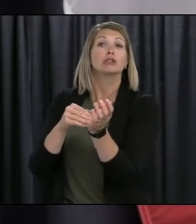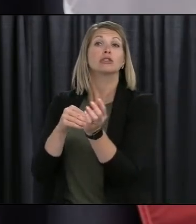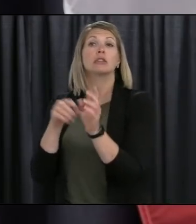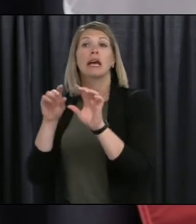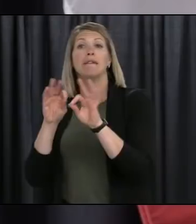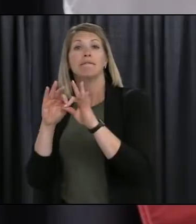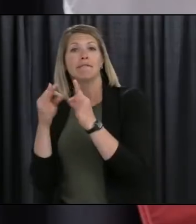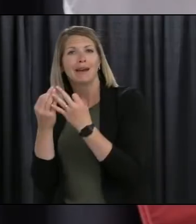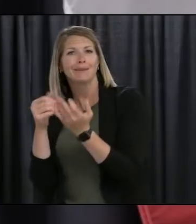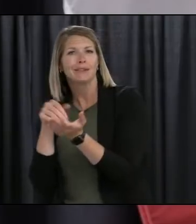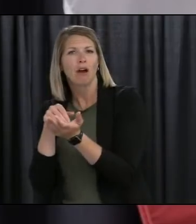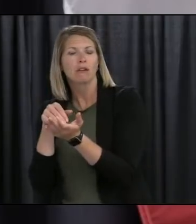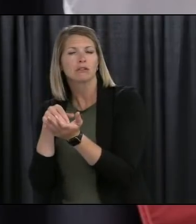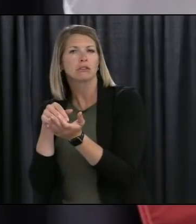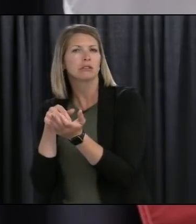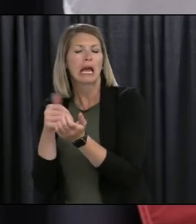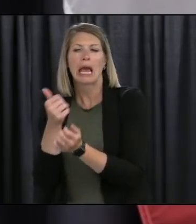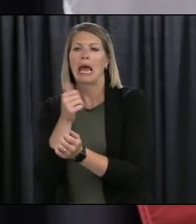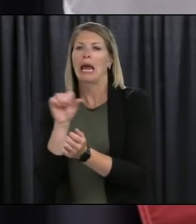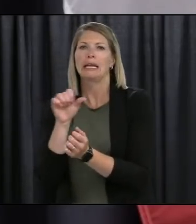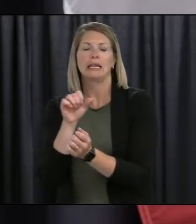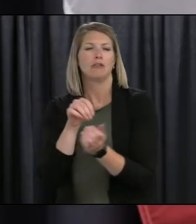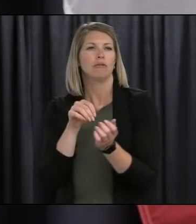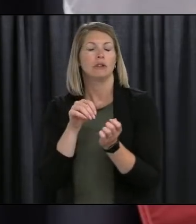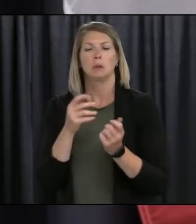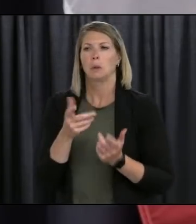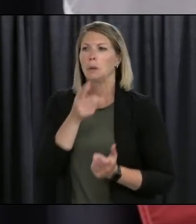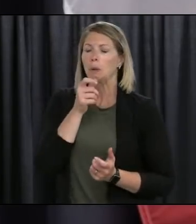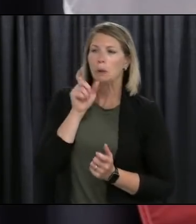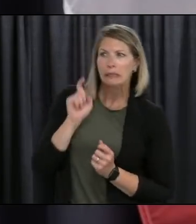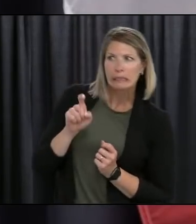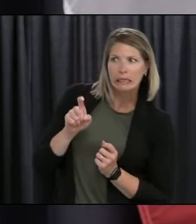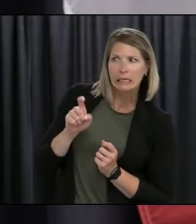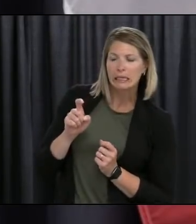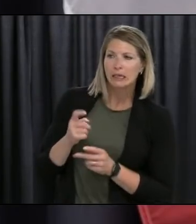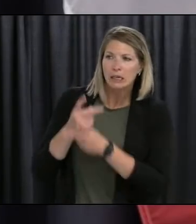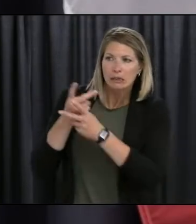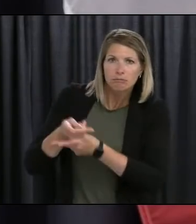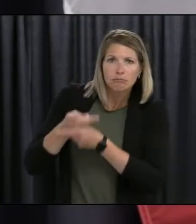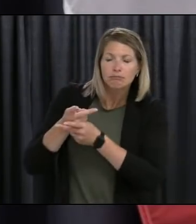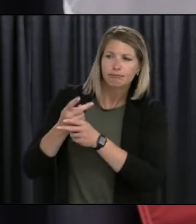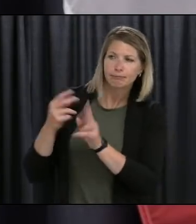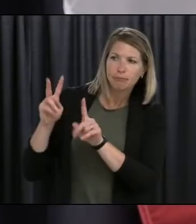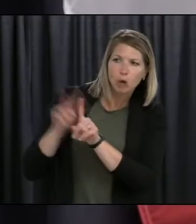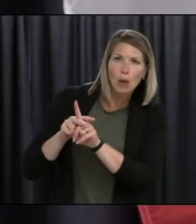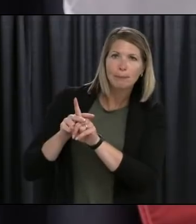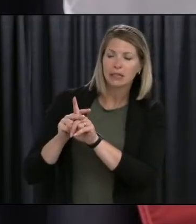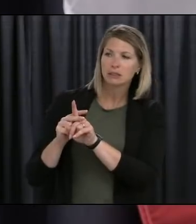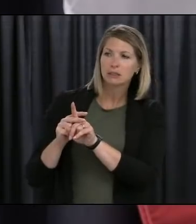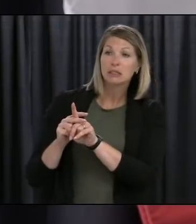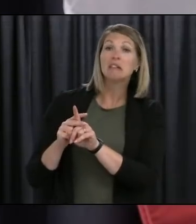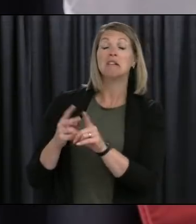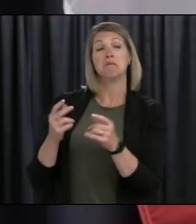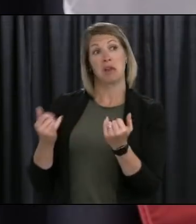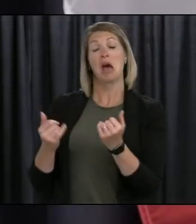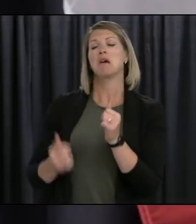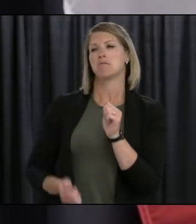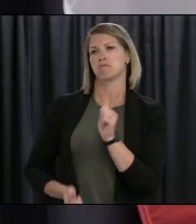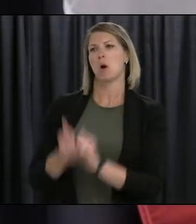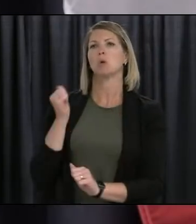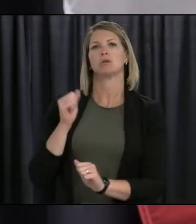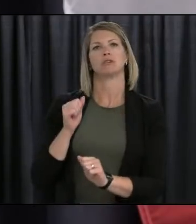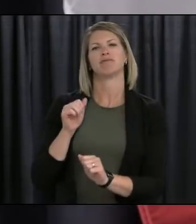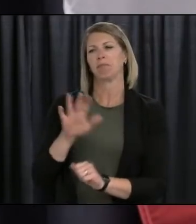of today, they report that all RHA facilities providing primary care are very nearly at 100% of